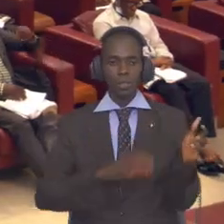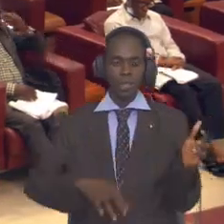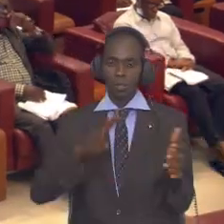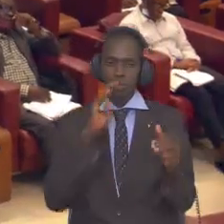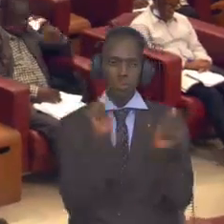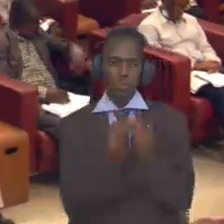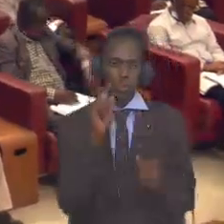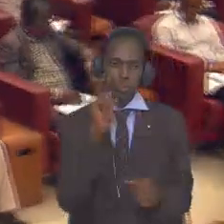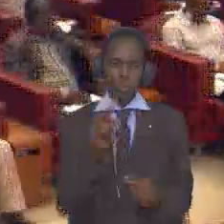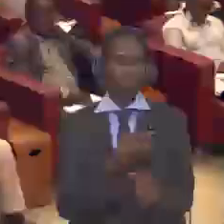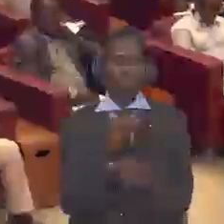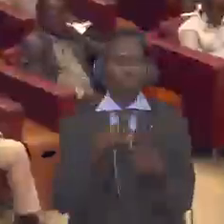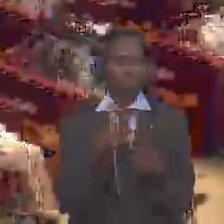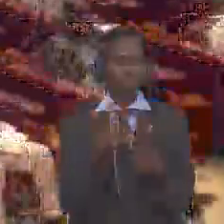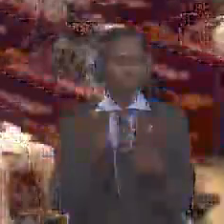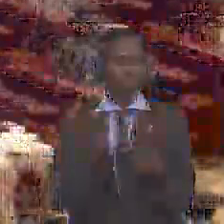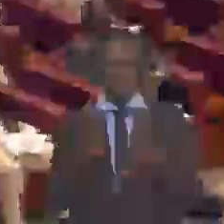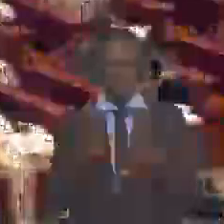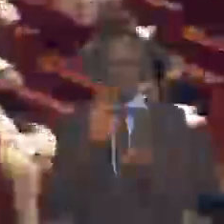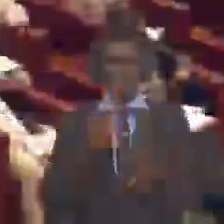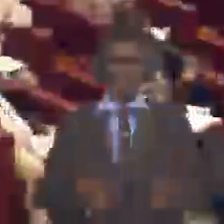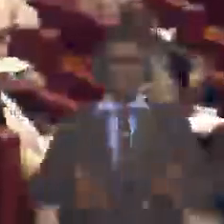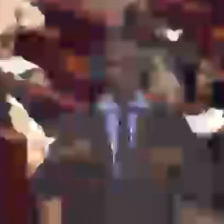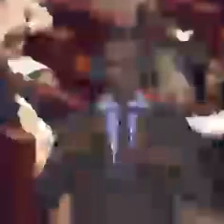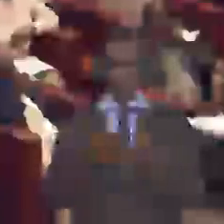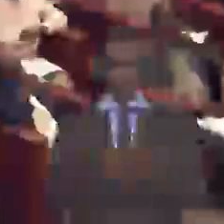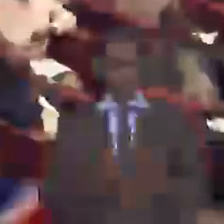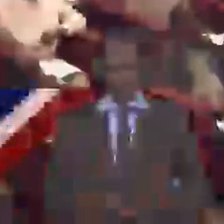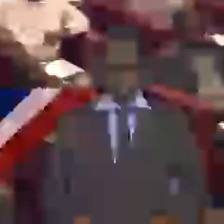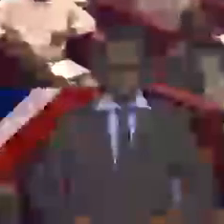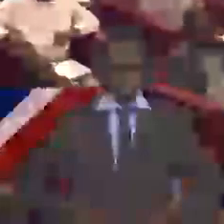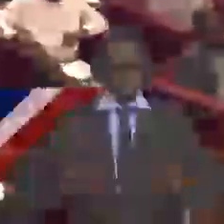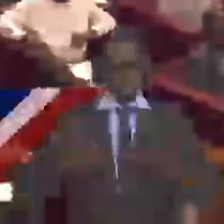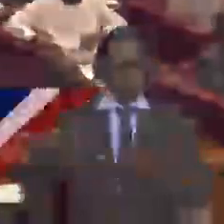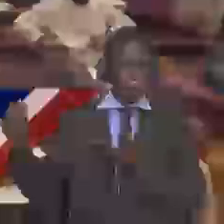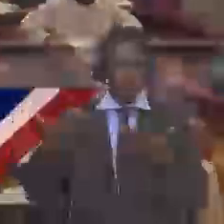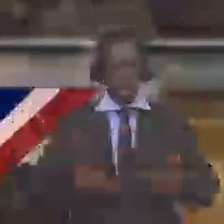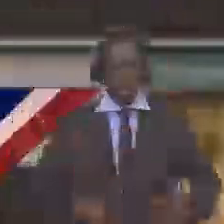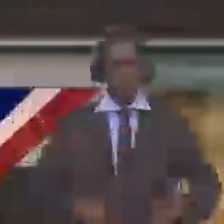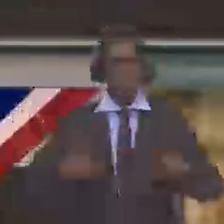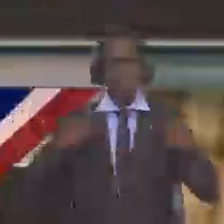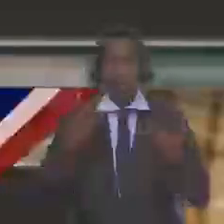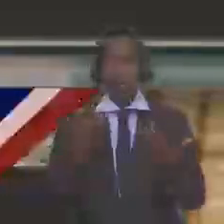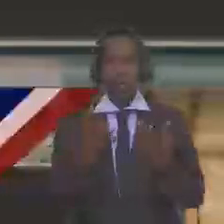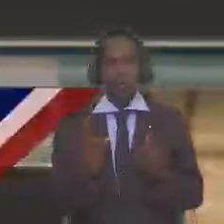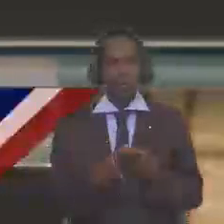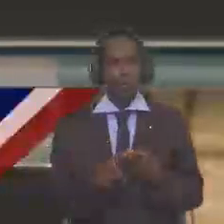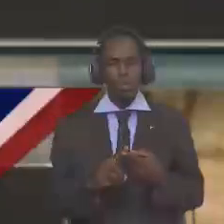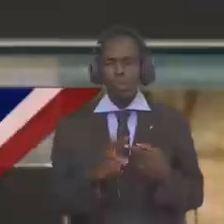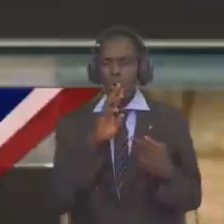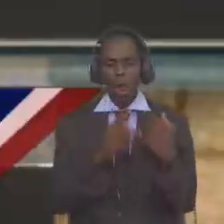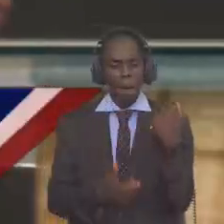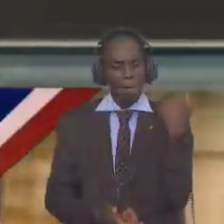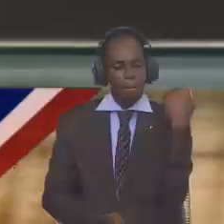some things happen in your life that arouse something like anger, and it's like, you know, you want to, you are tempted